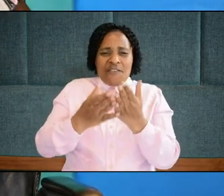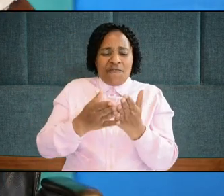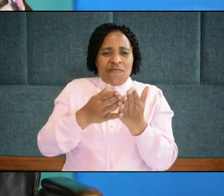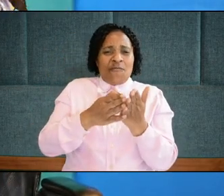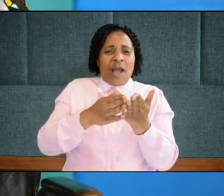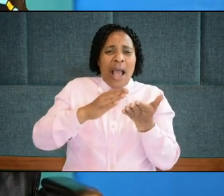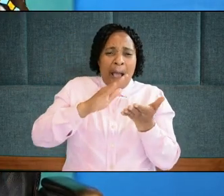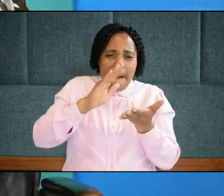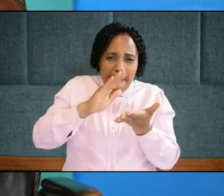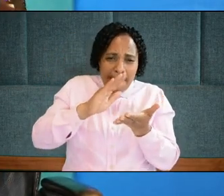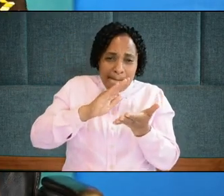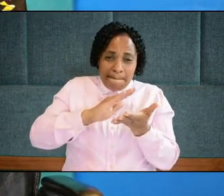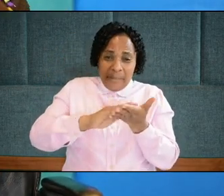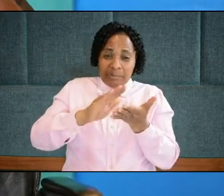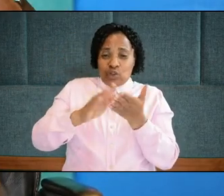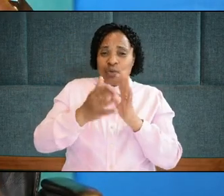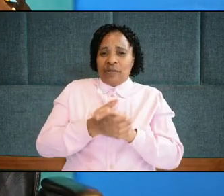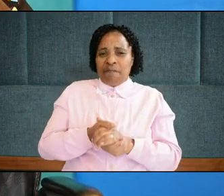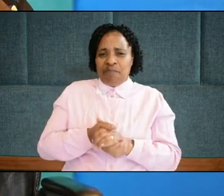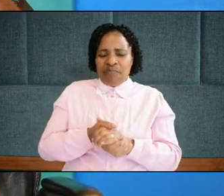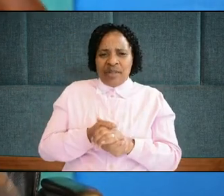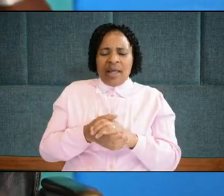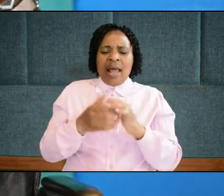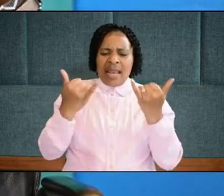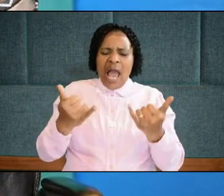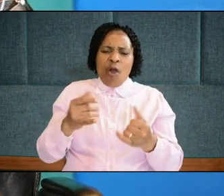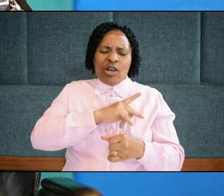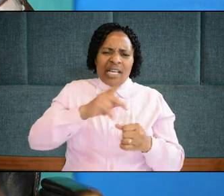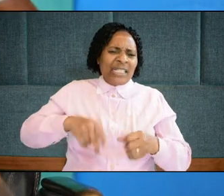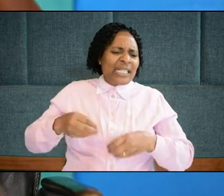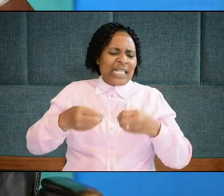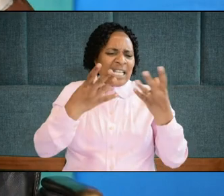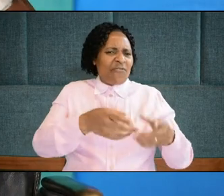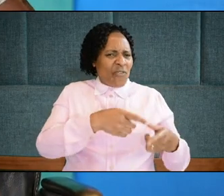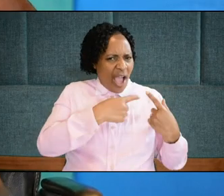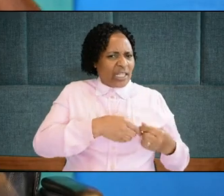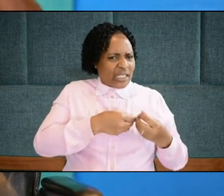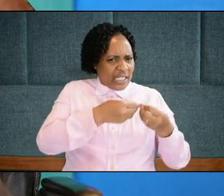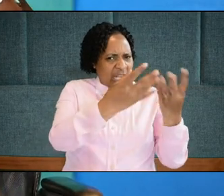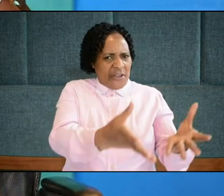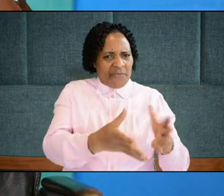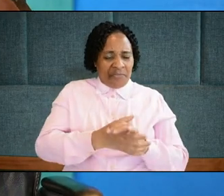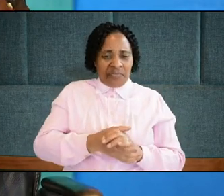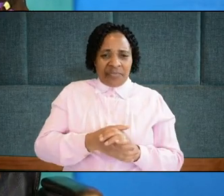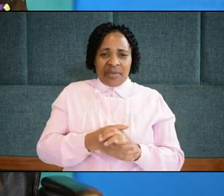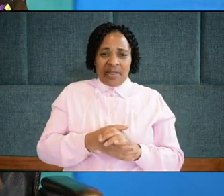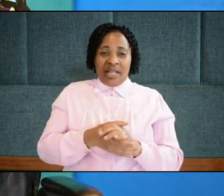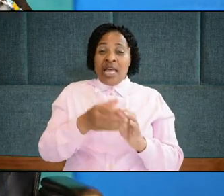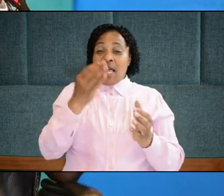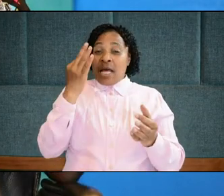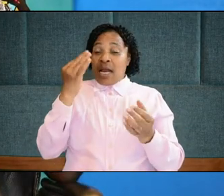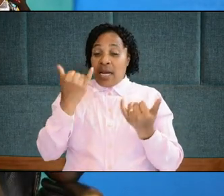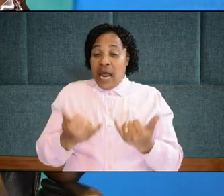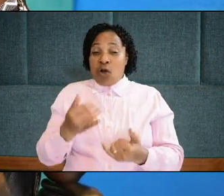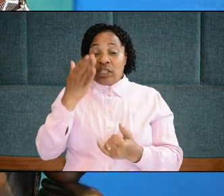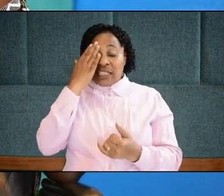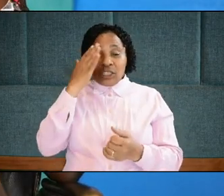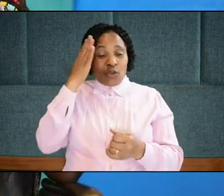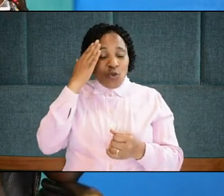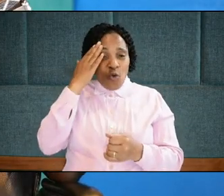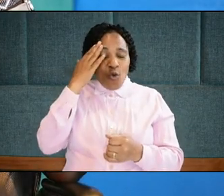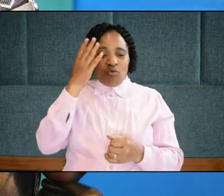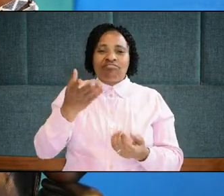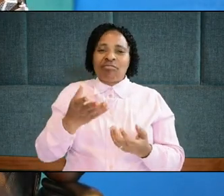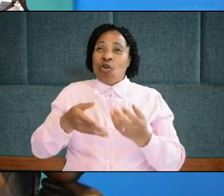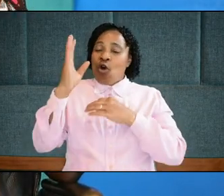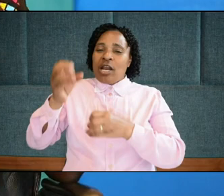have given these kings into your hands. However, even if they knew that God had given them the victory, it still